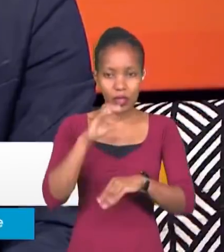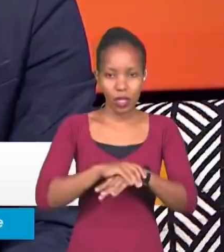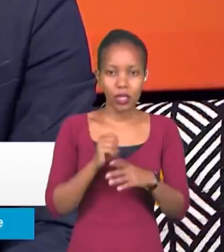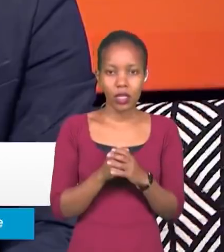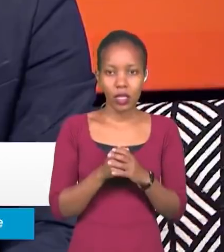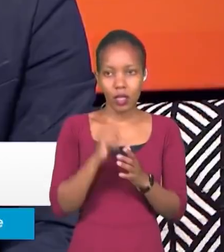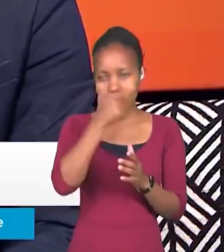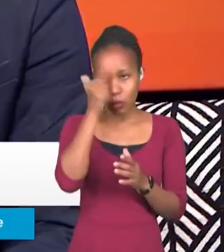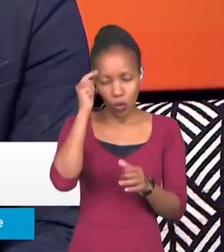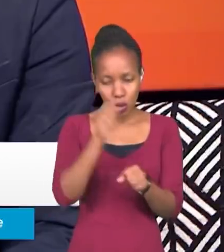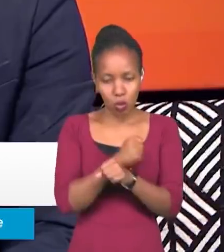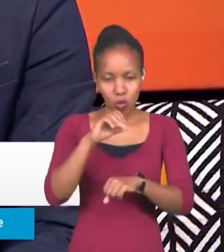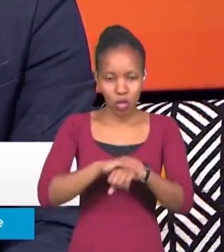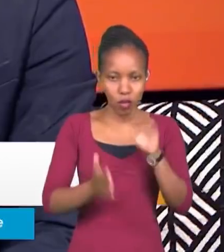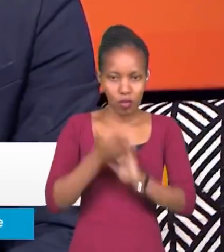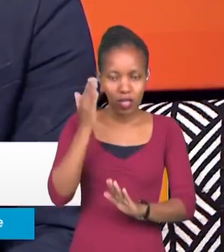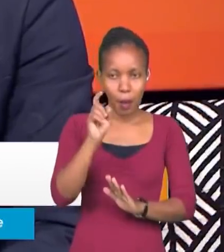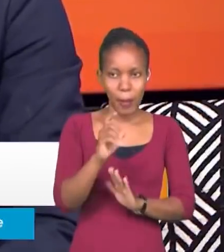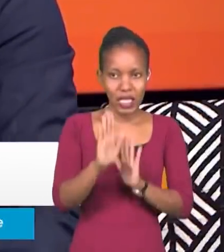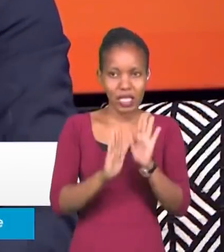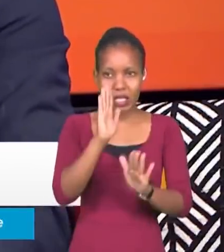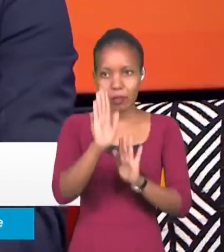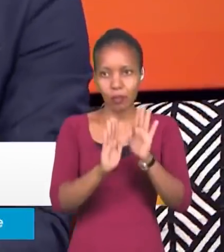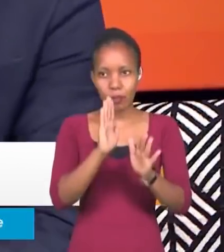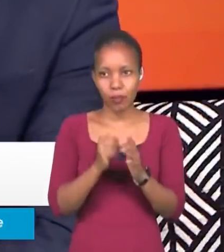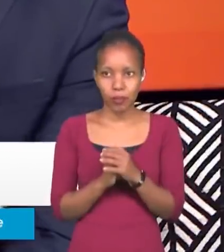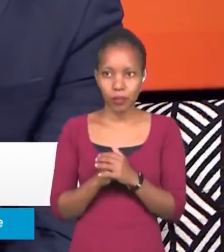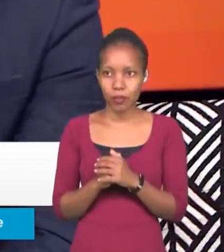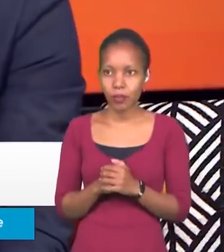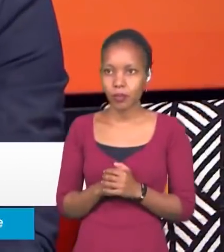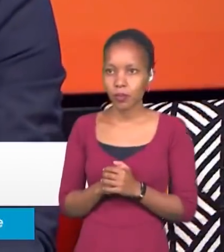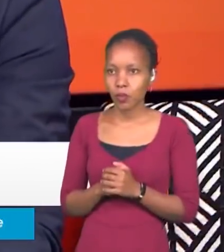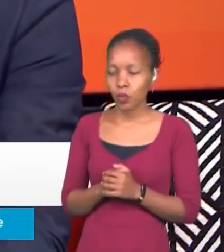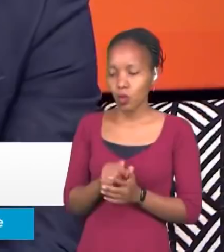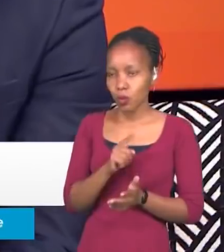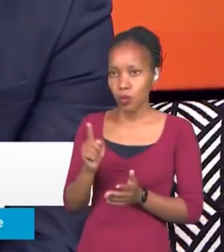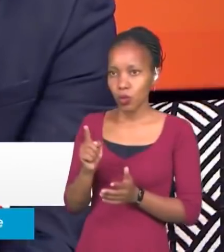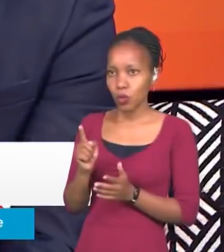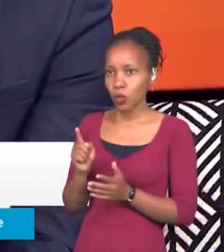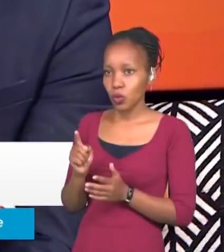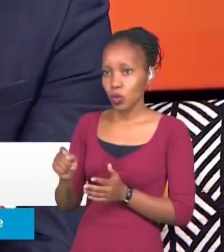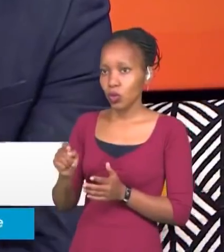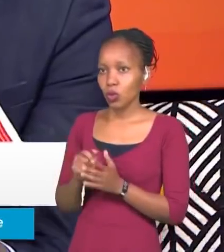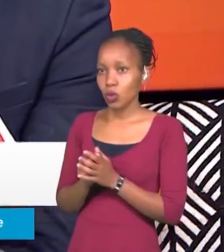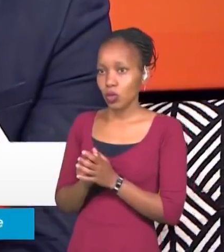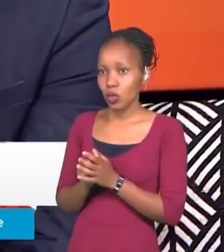it that fast. Yeah. You have to go through the process. Okay. Yes. Now, they always say, if you struggle to write, mm-hmm, don't write.